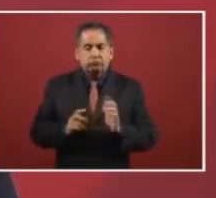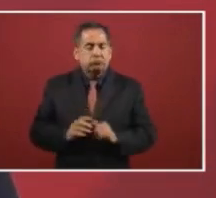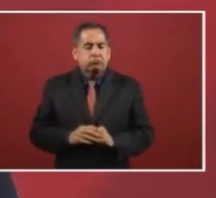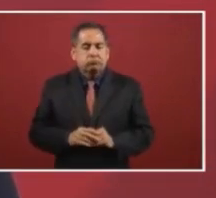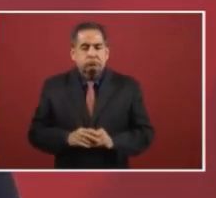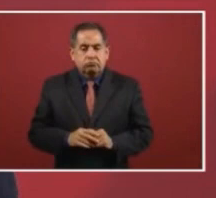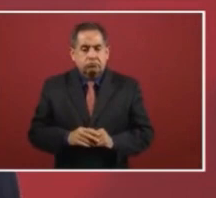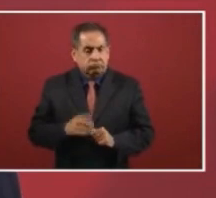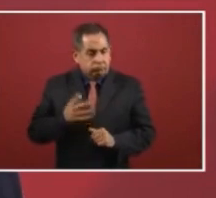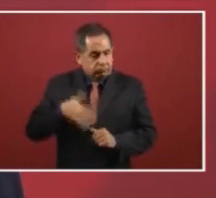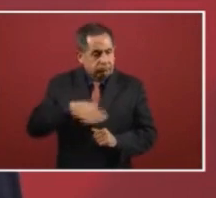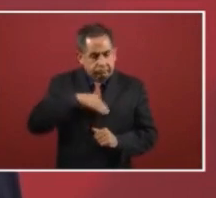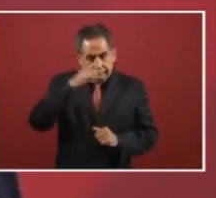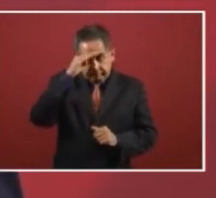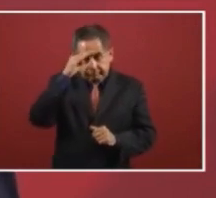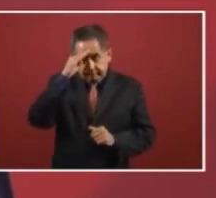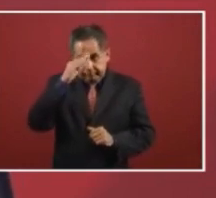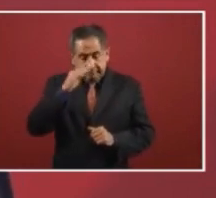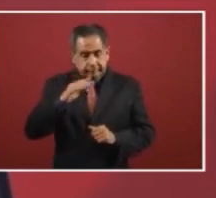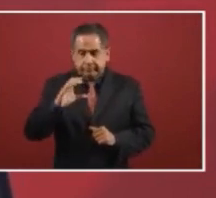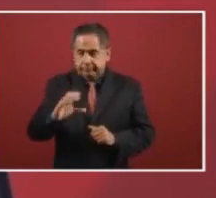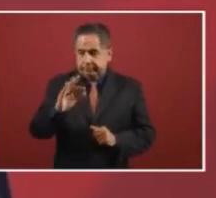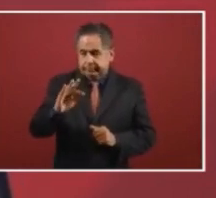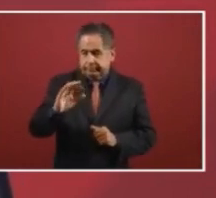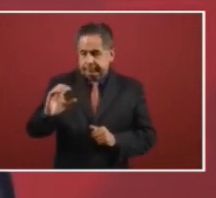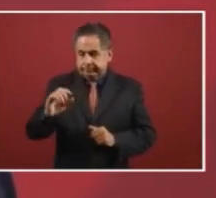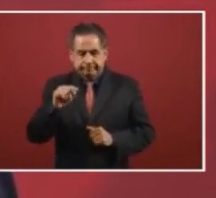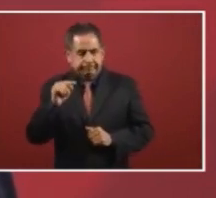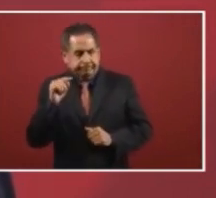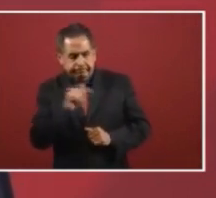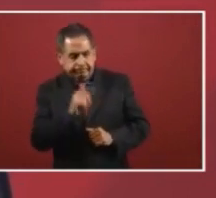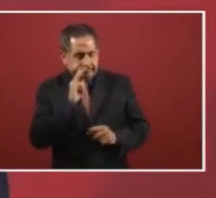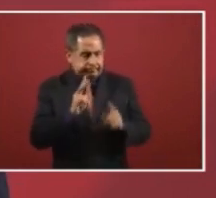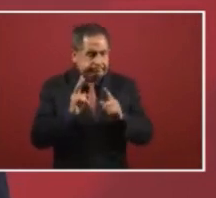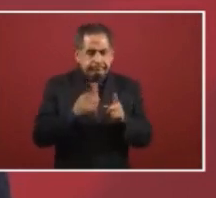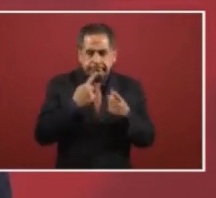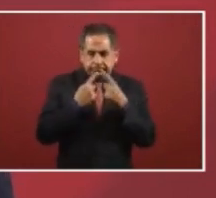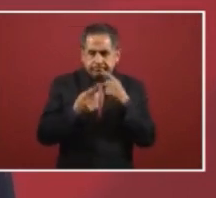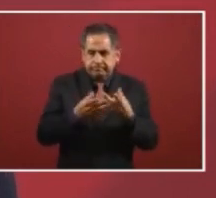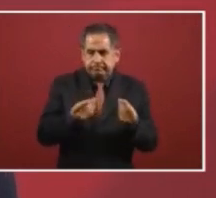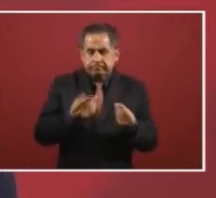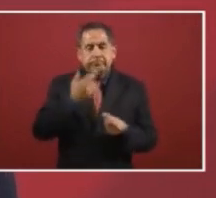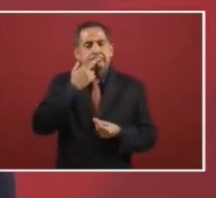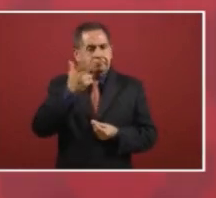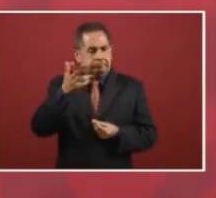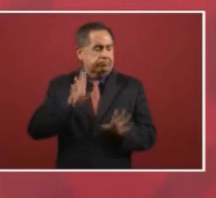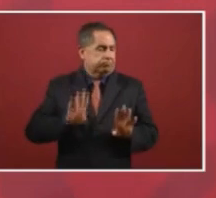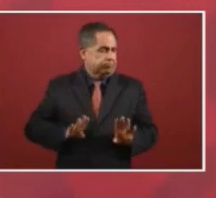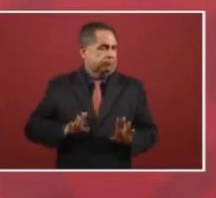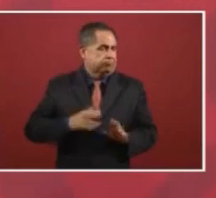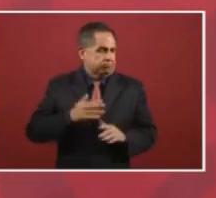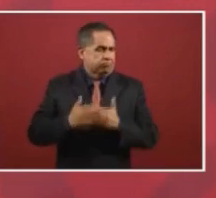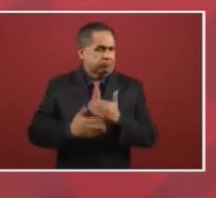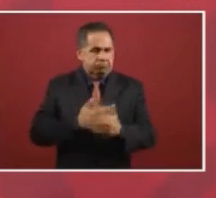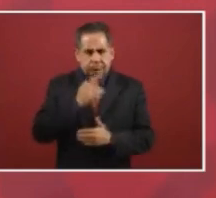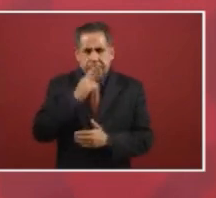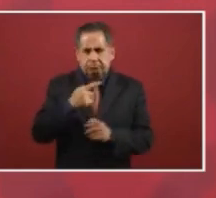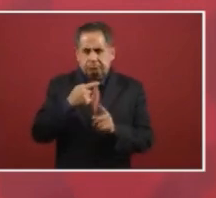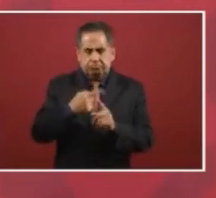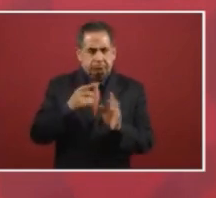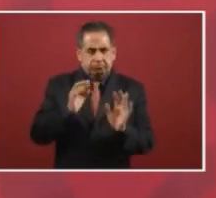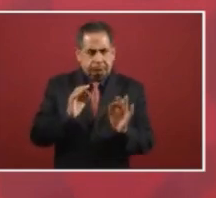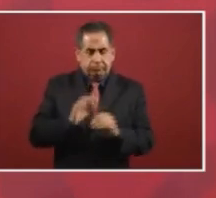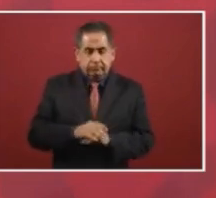here is the looking for the commission for better